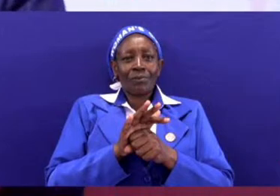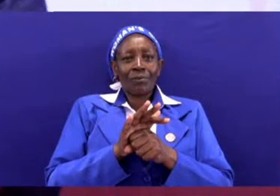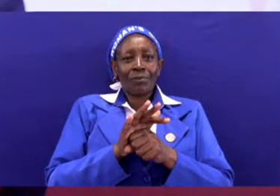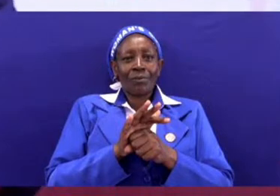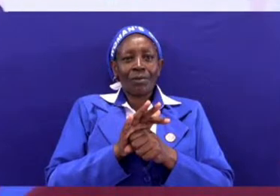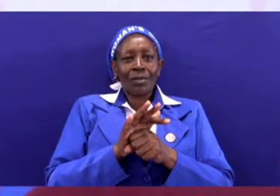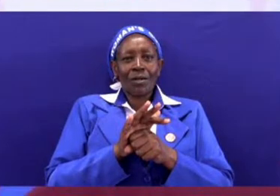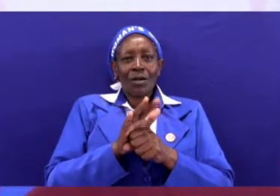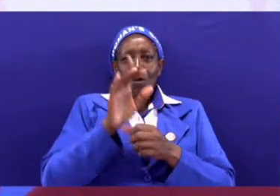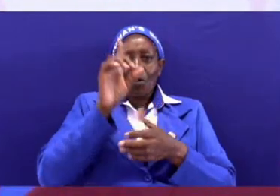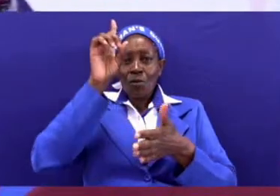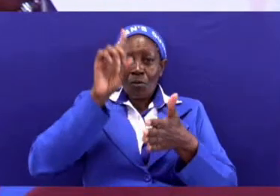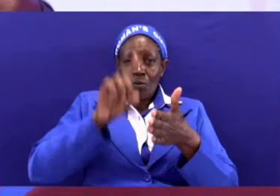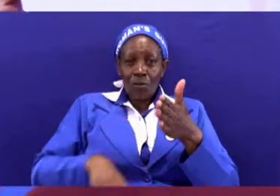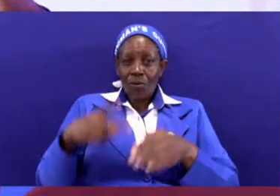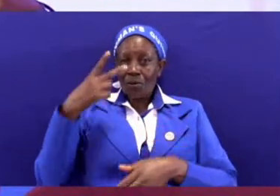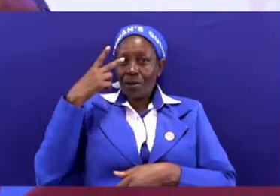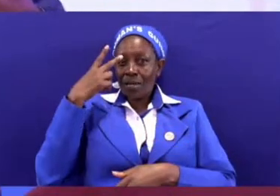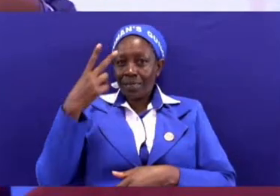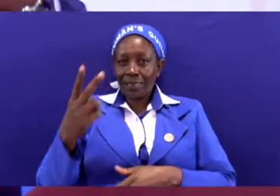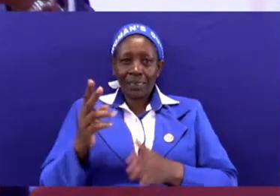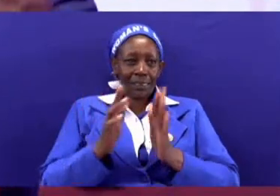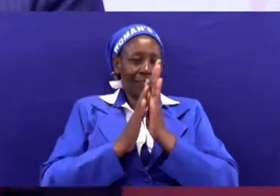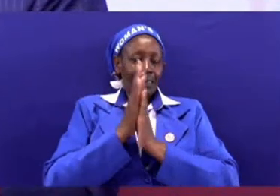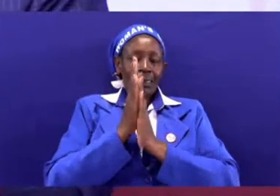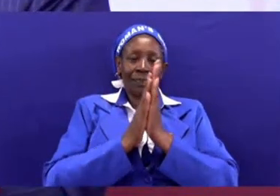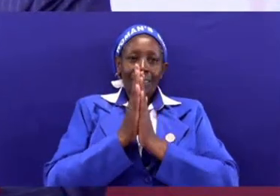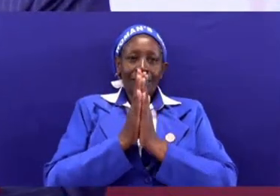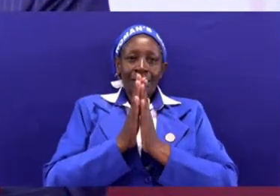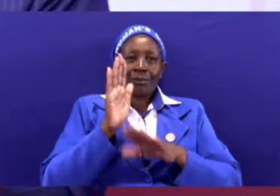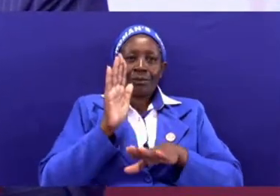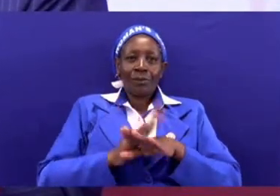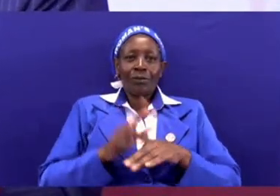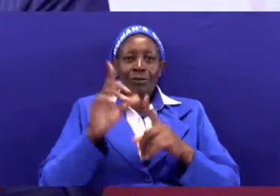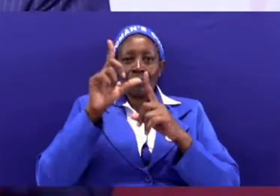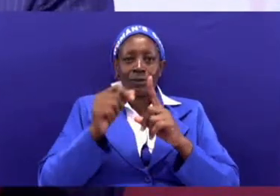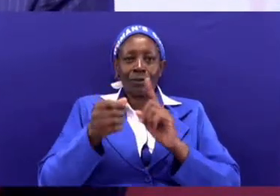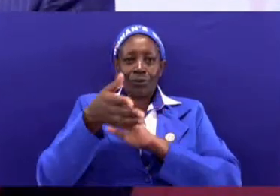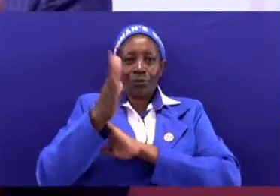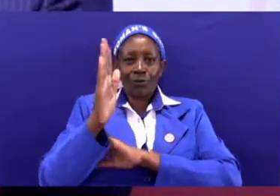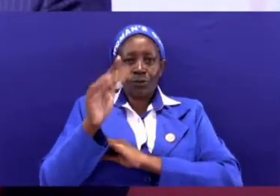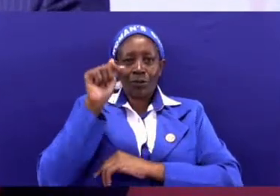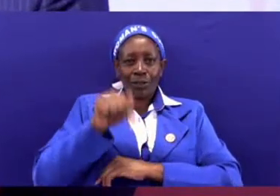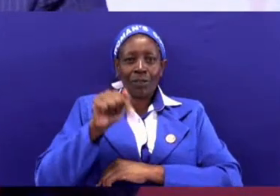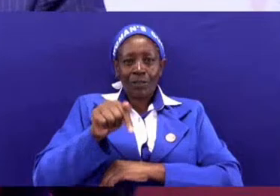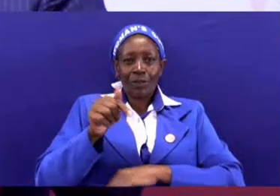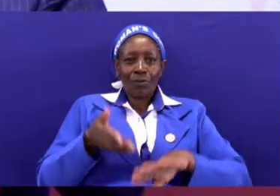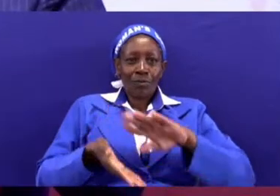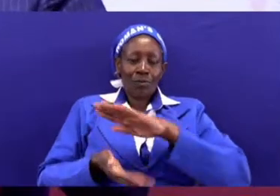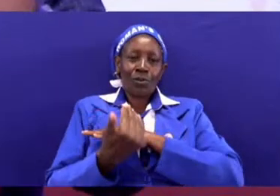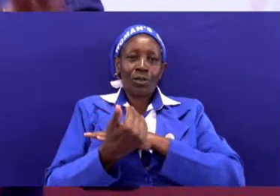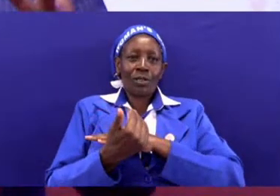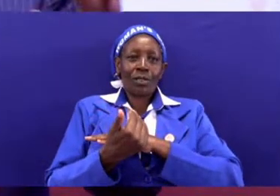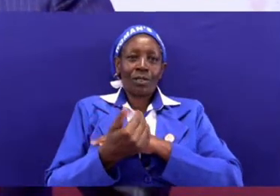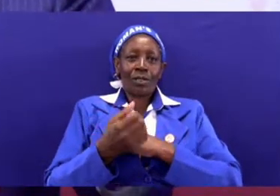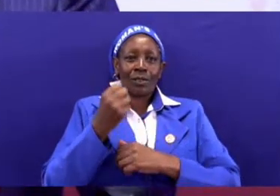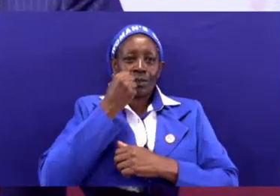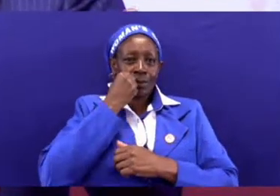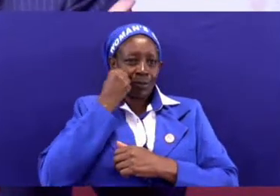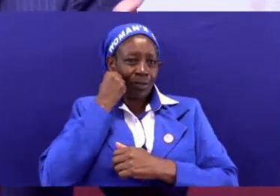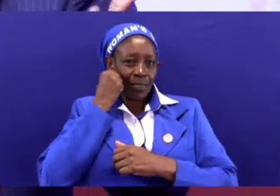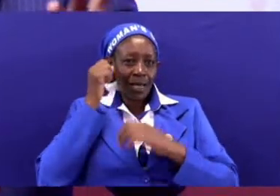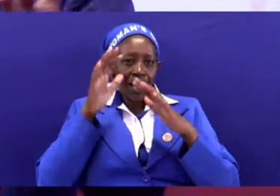What I find interesting, according to the word of God this morning, is that the way Joshua describes the how of